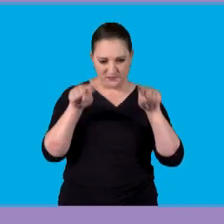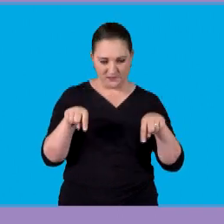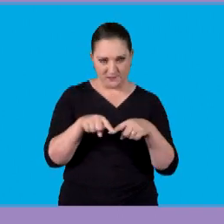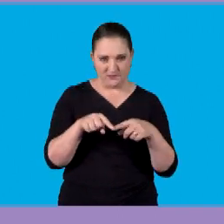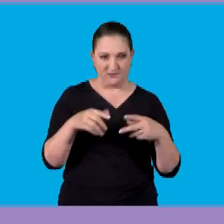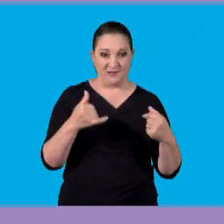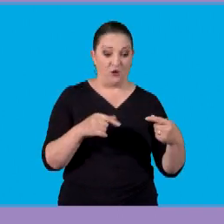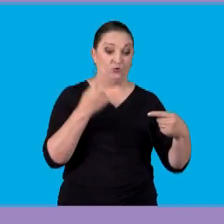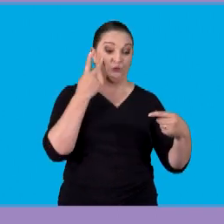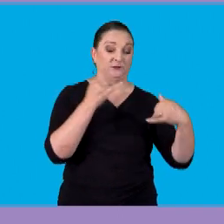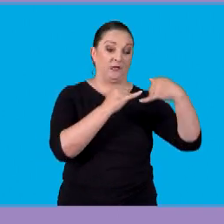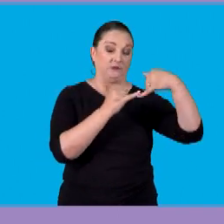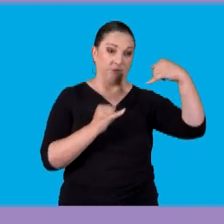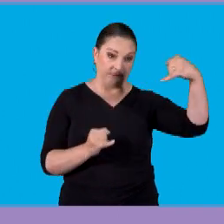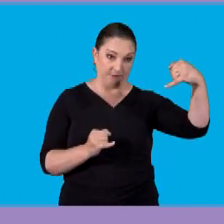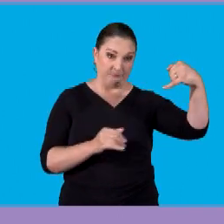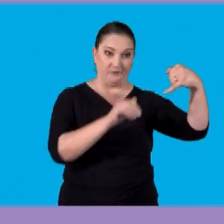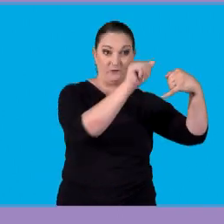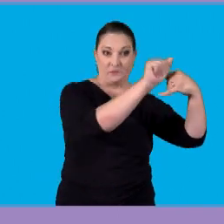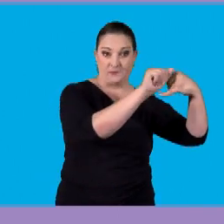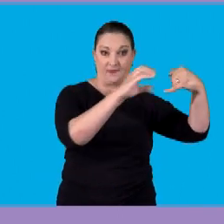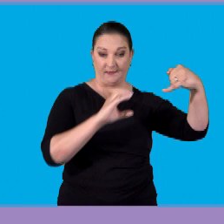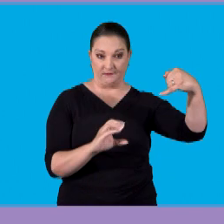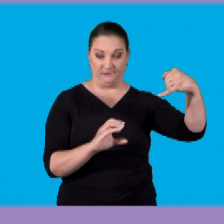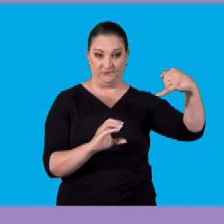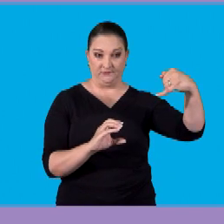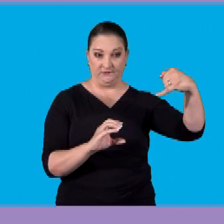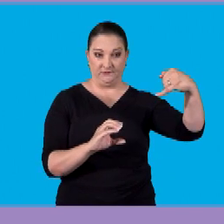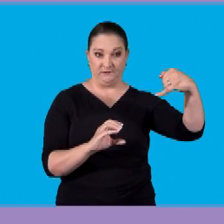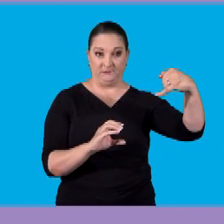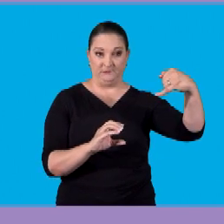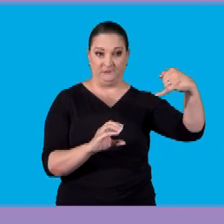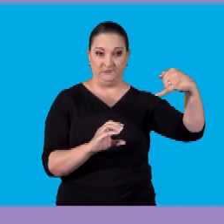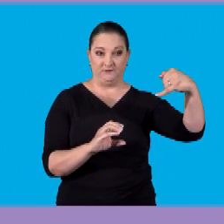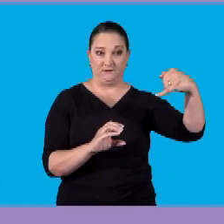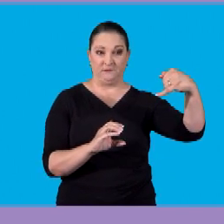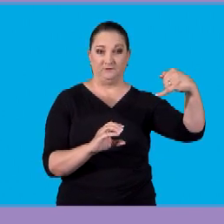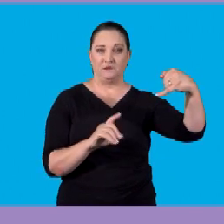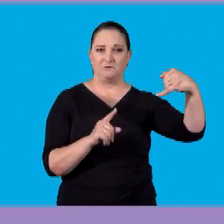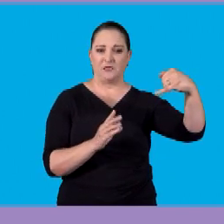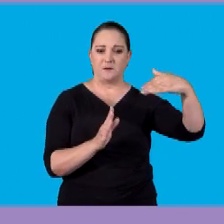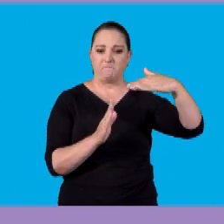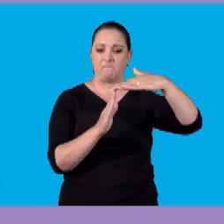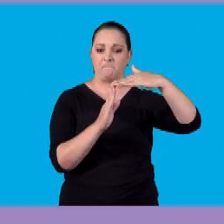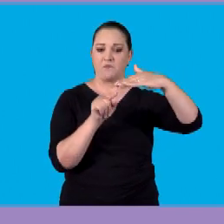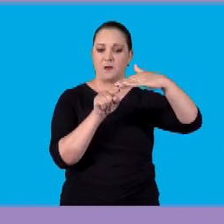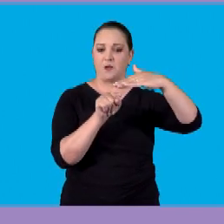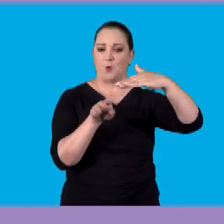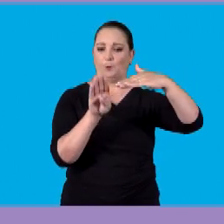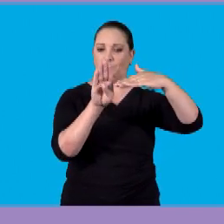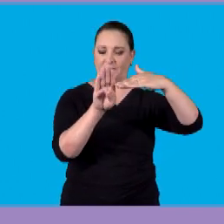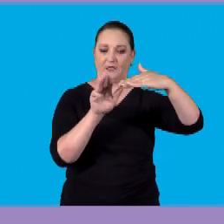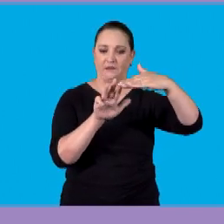AC is a diagonal, as we can see. Angle B is 90 degrees as shown in our